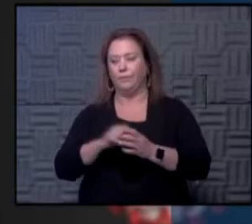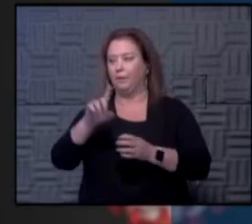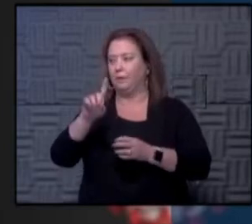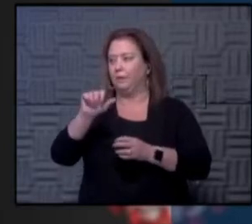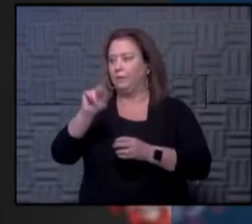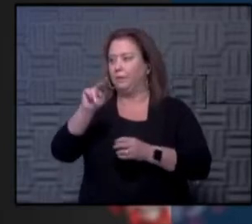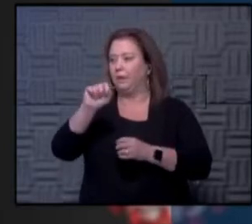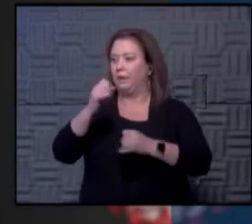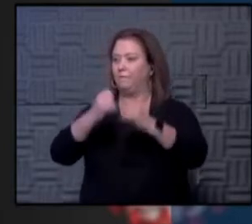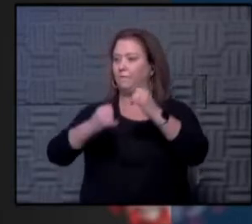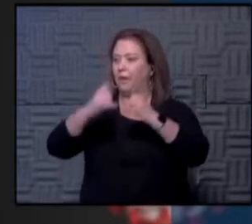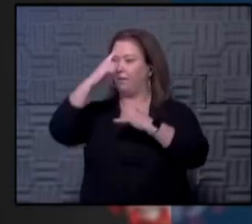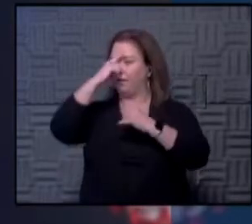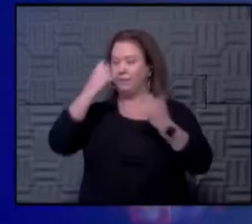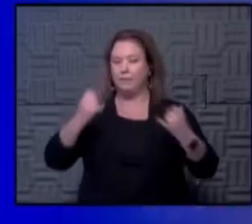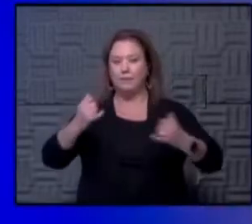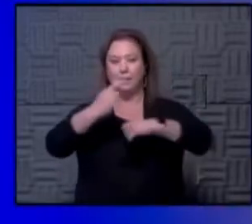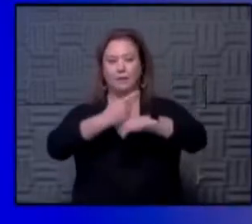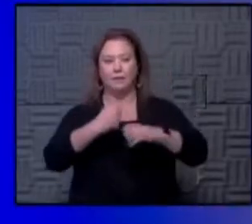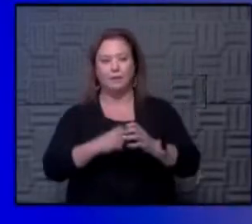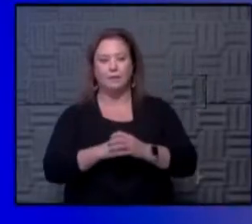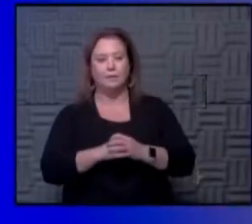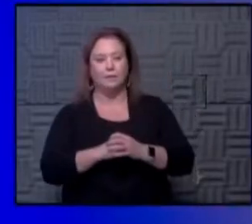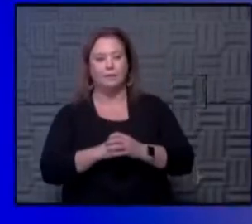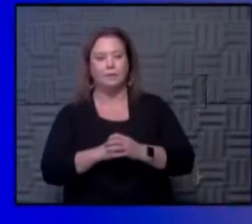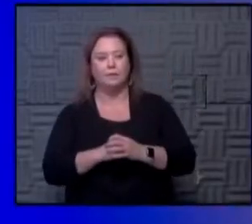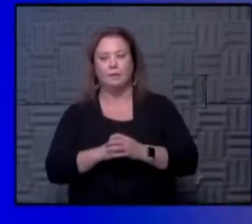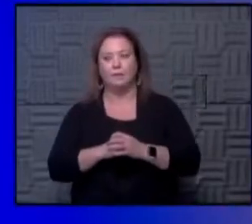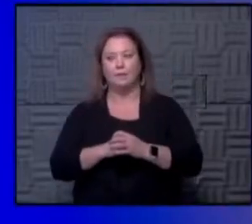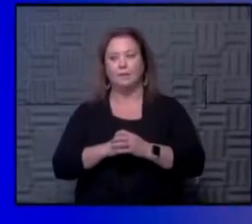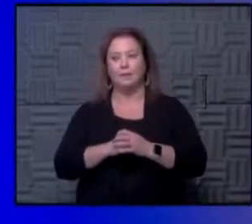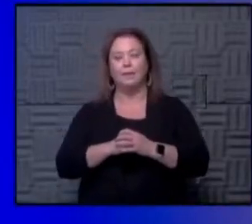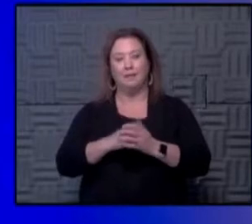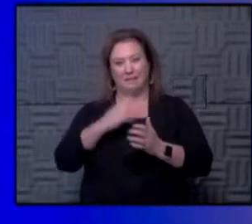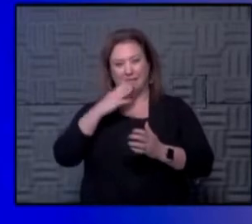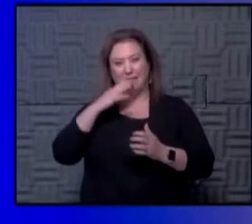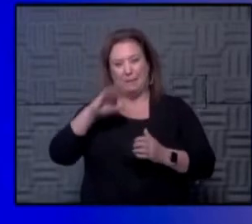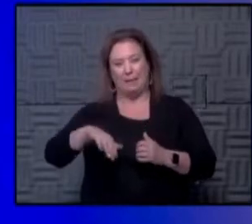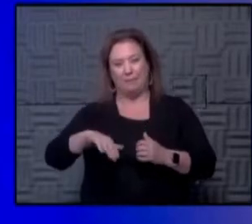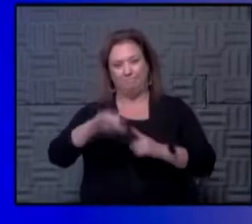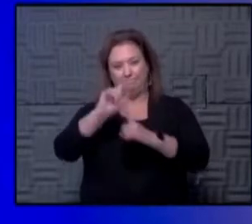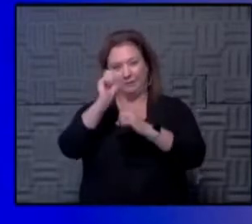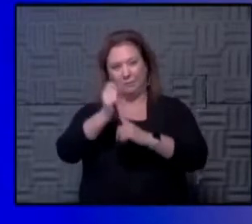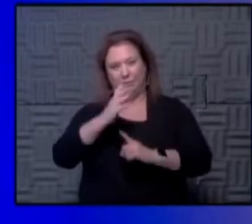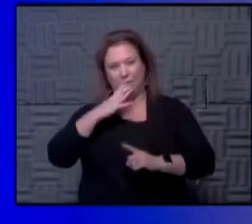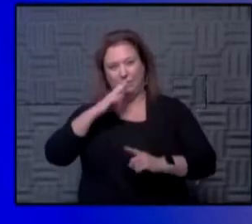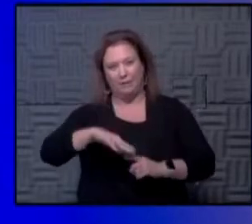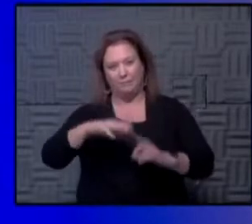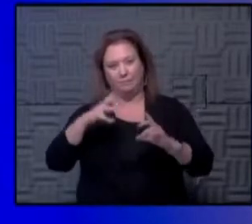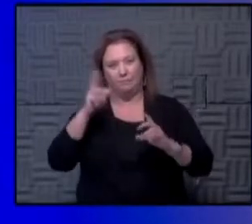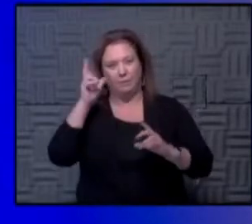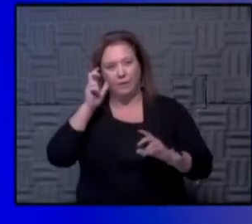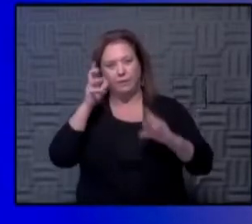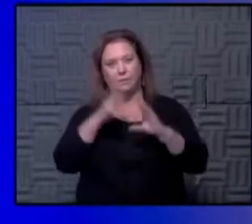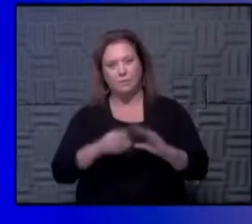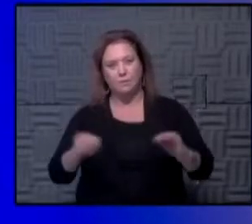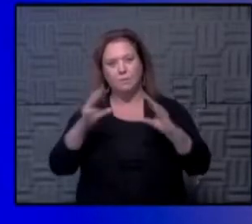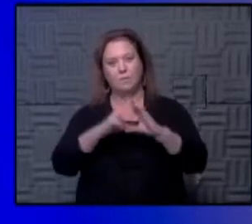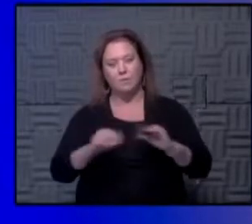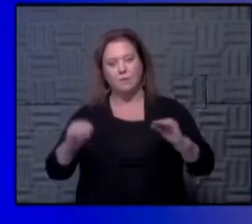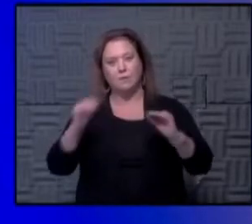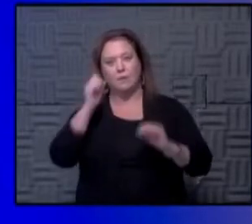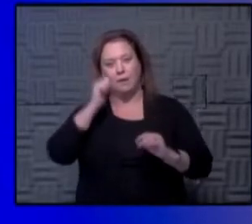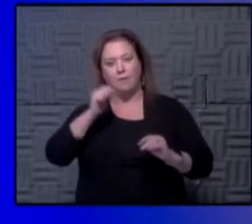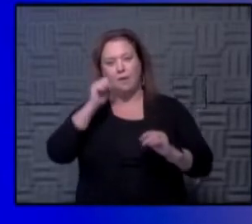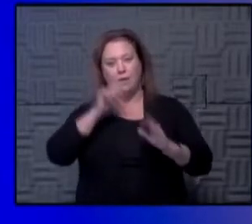Dana, final thoughts today? It is getting bad out there. We see a lot of stories more and more every day